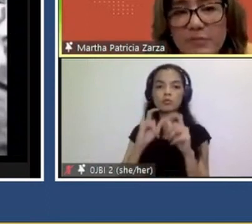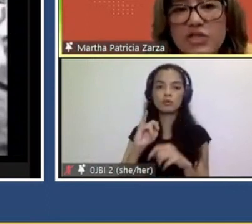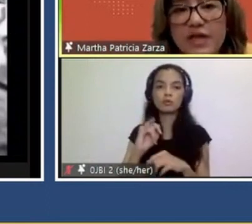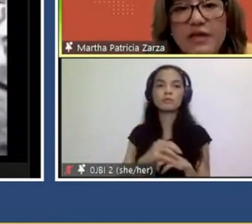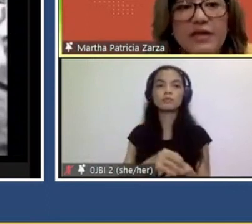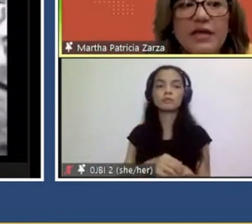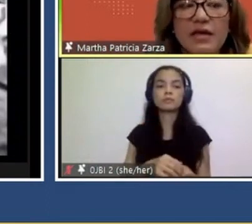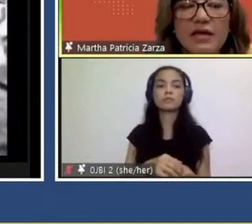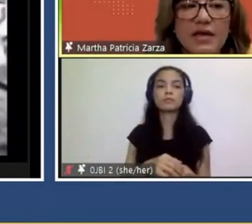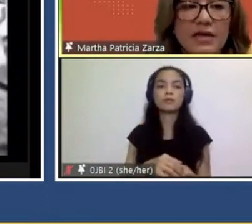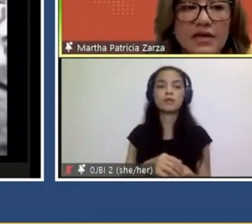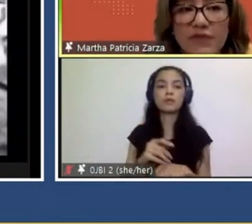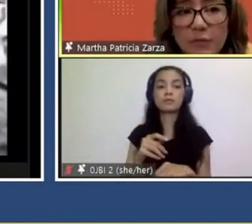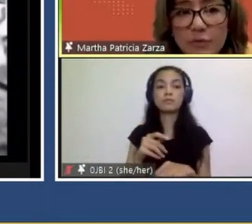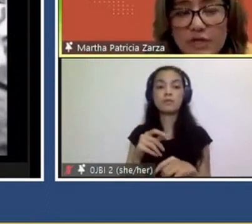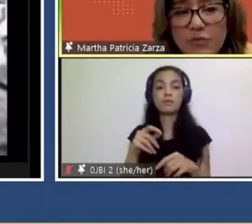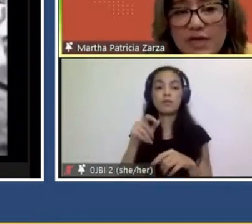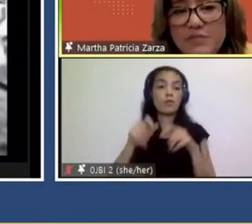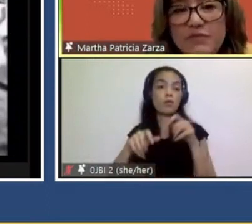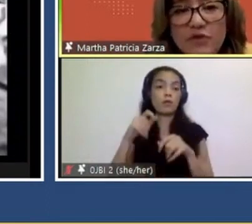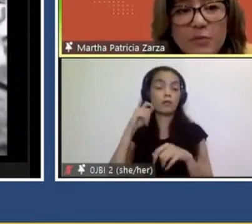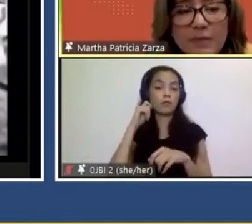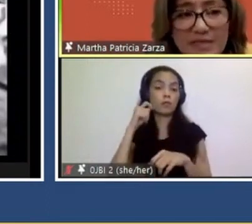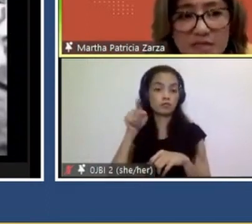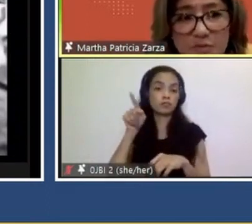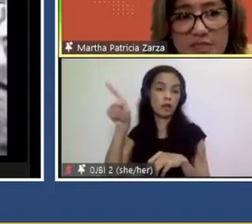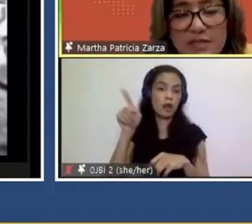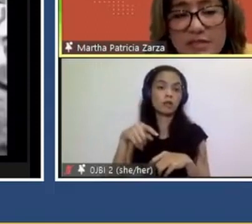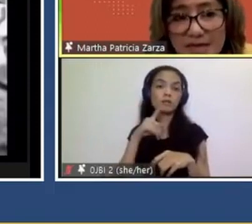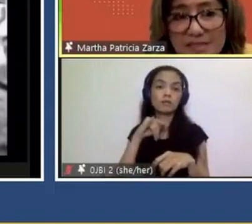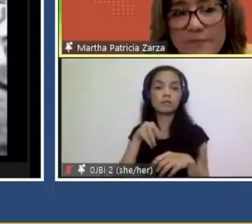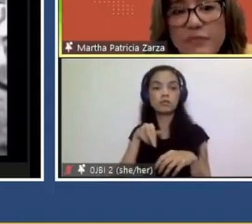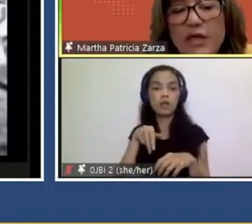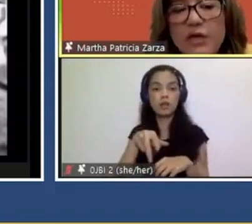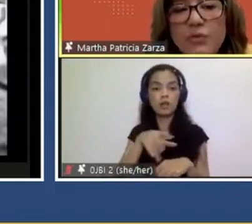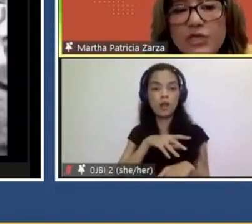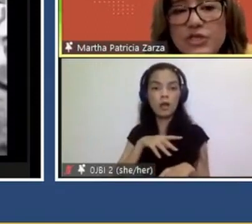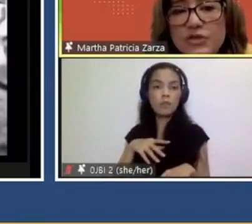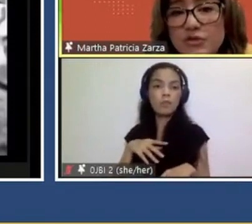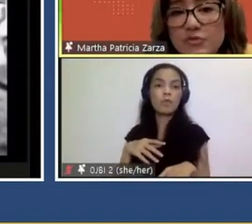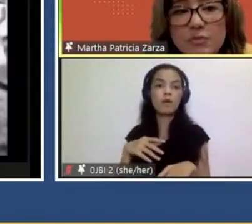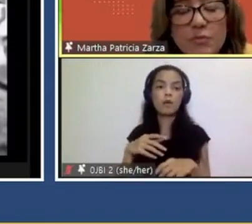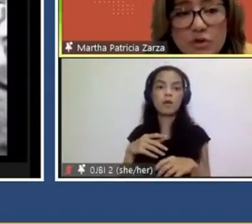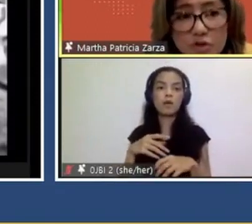lot of time each day gathering firewood as well as performing basic subsistence tasks, which consumes much of